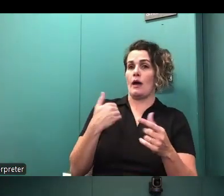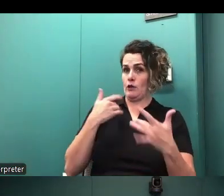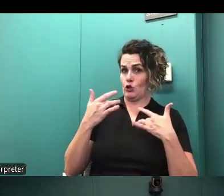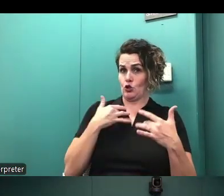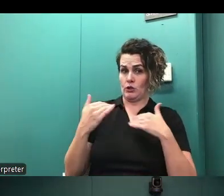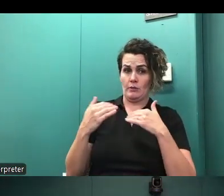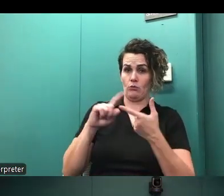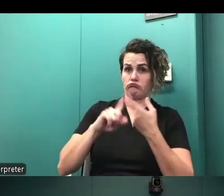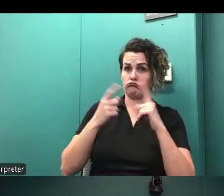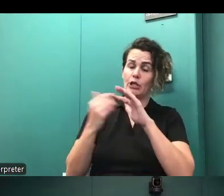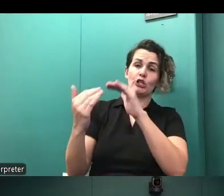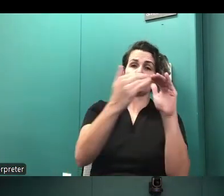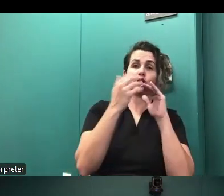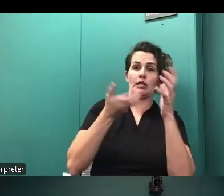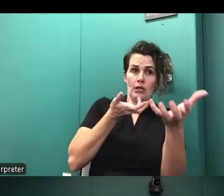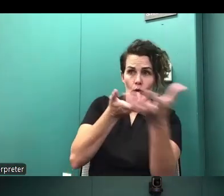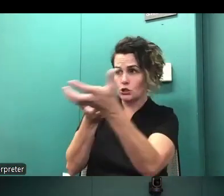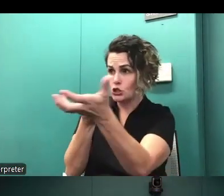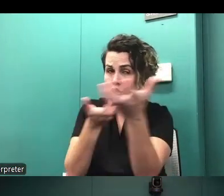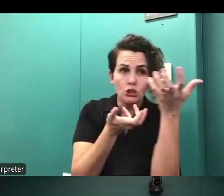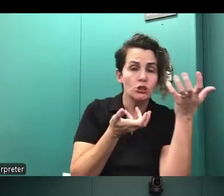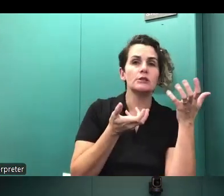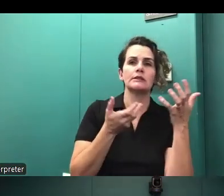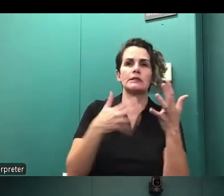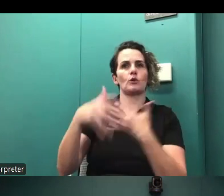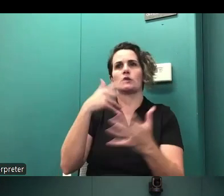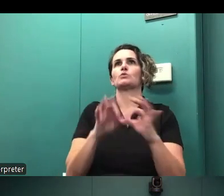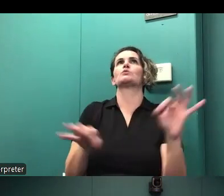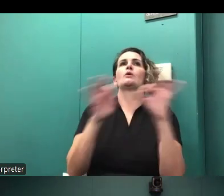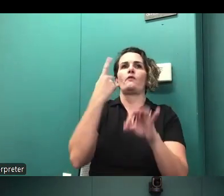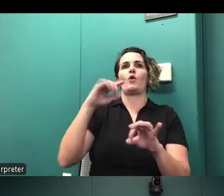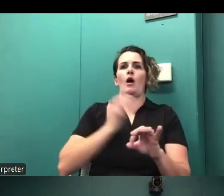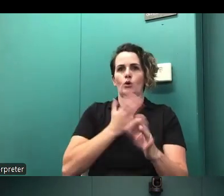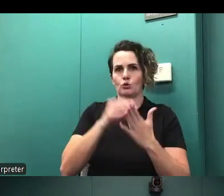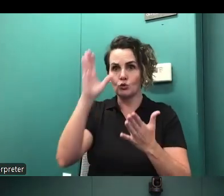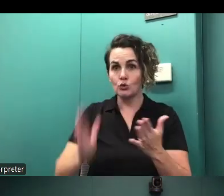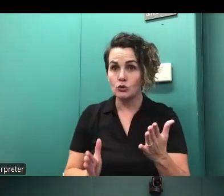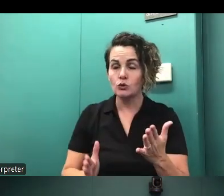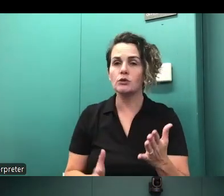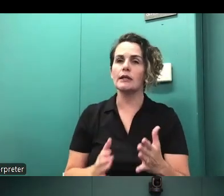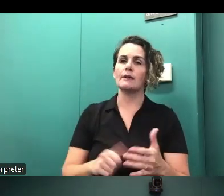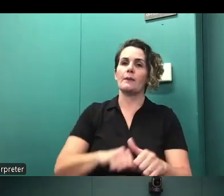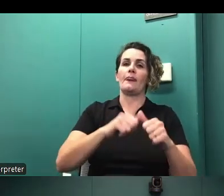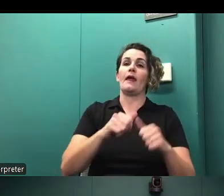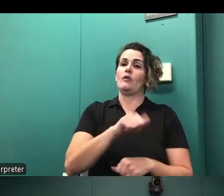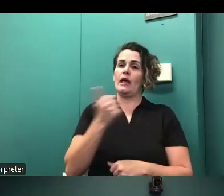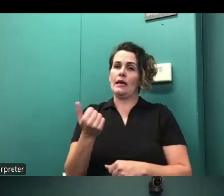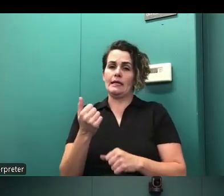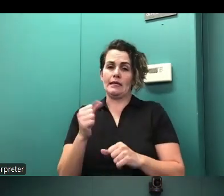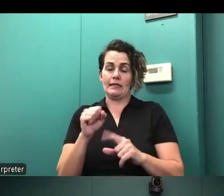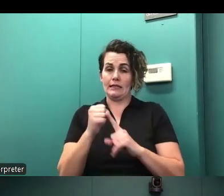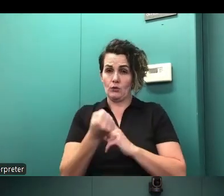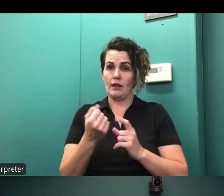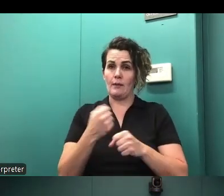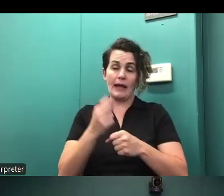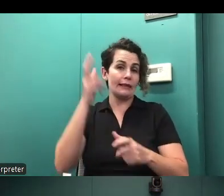interactions? Because social is also huge, right, for our students. And then are there any situations that make listening difficult? And then would you like to